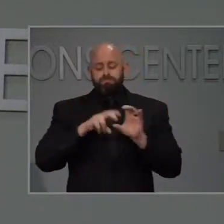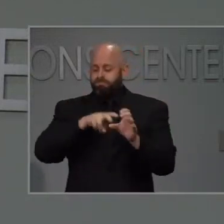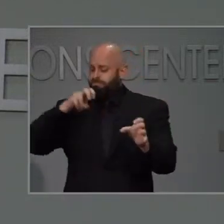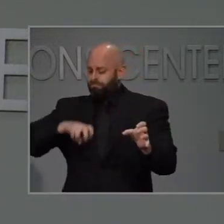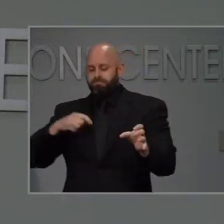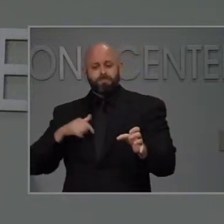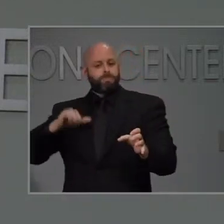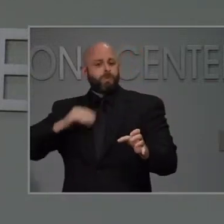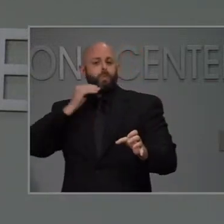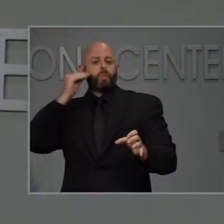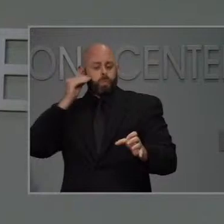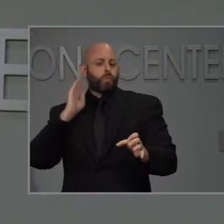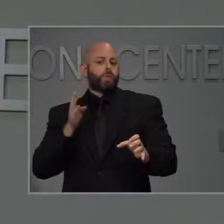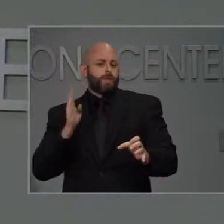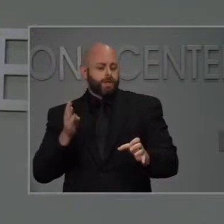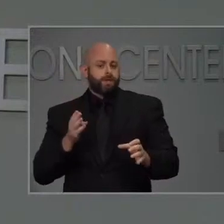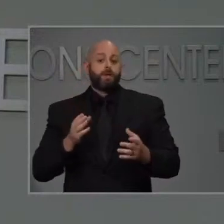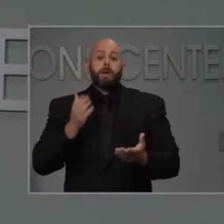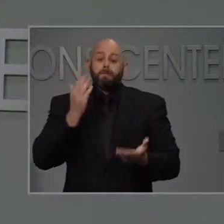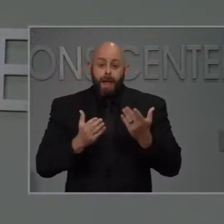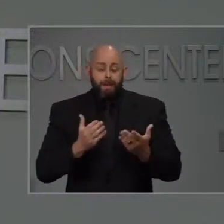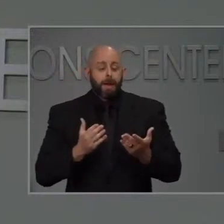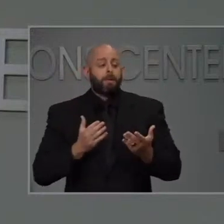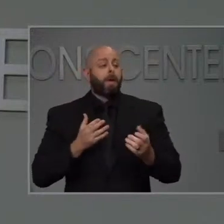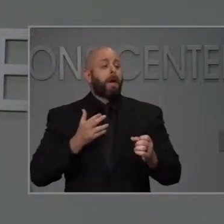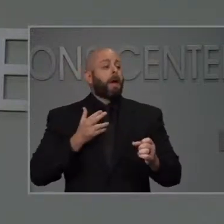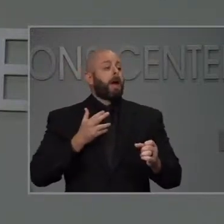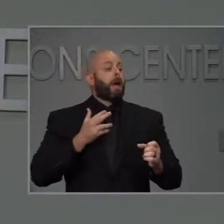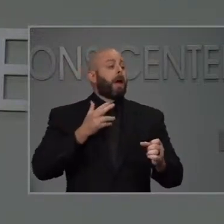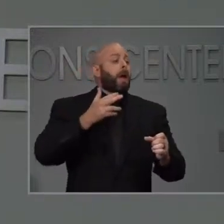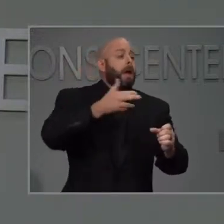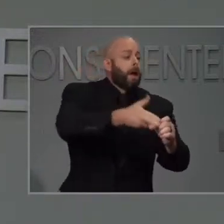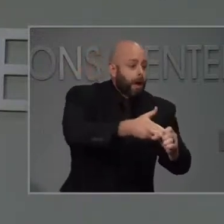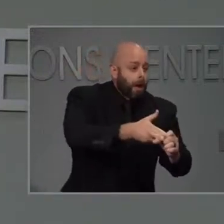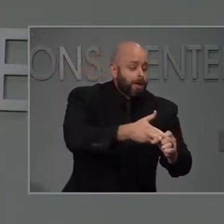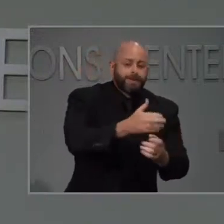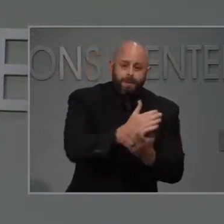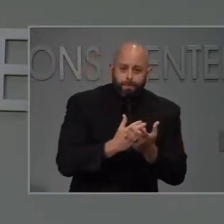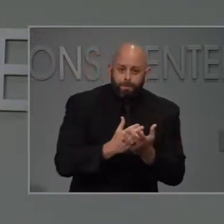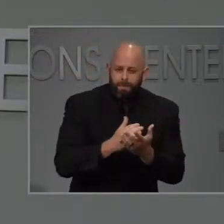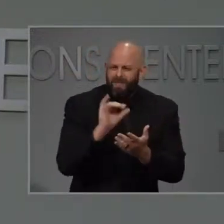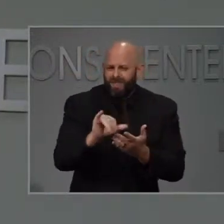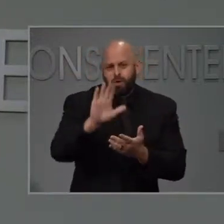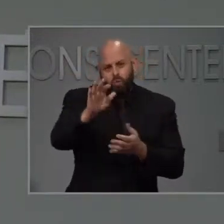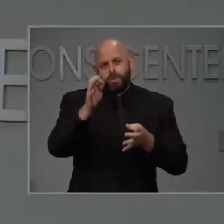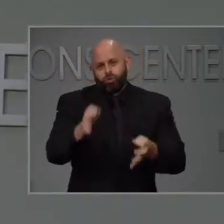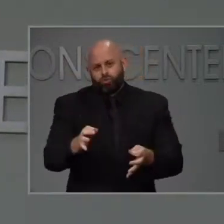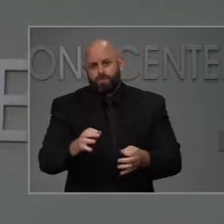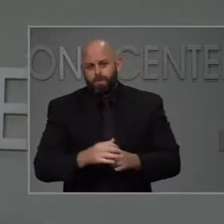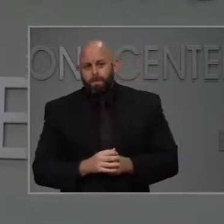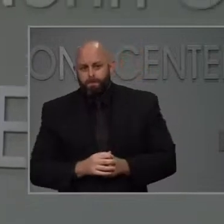to participate in some of these activities that can be of higher risk. Thank you.